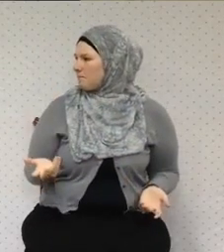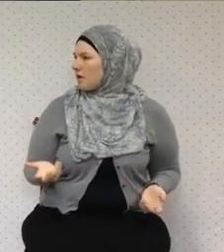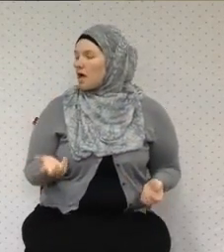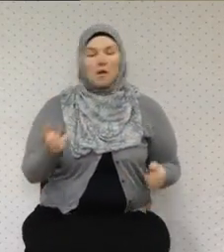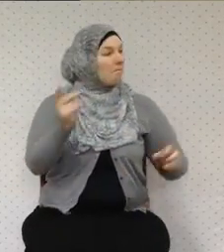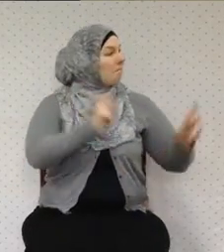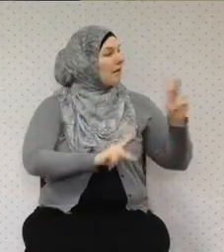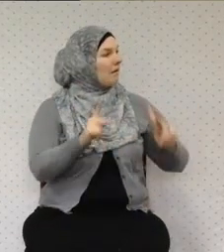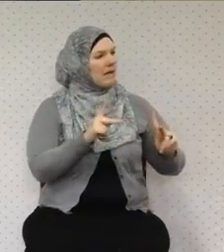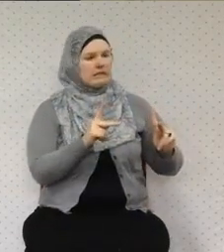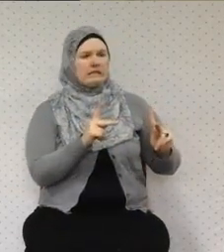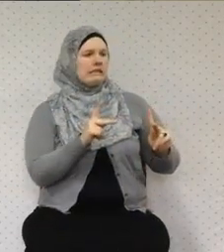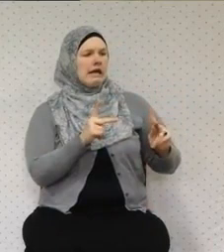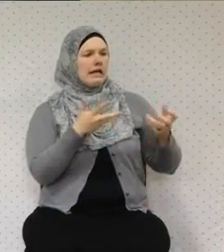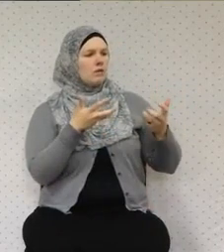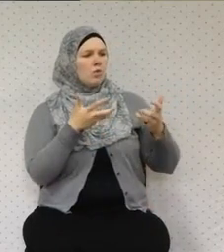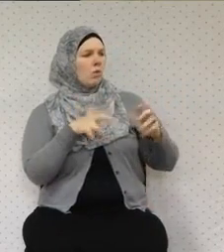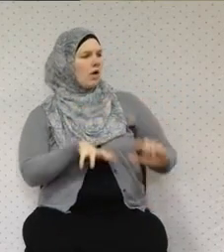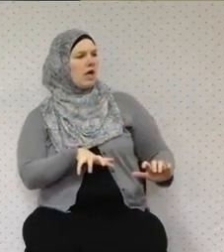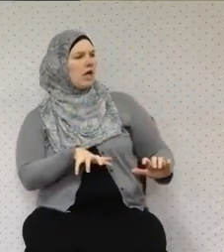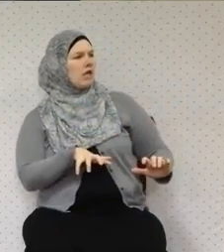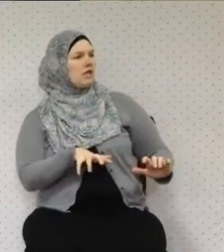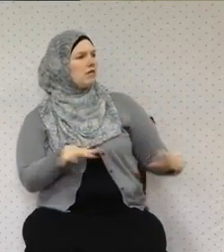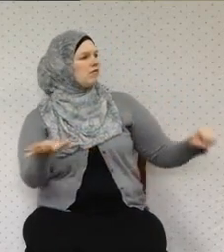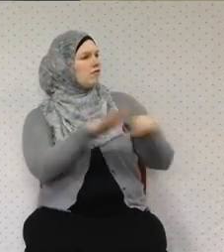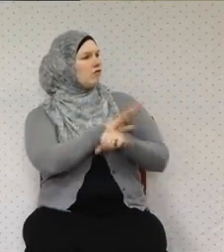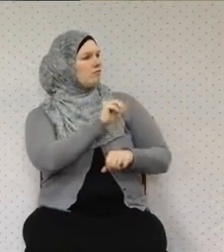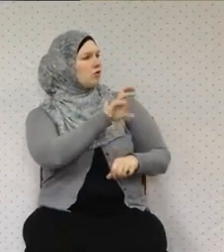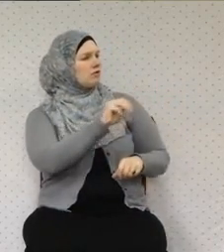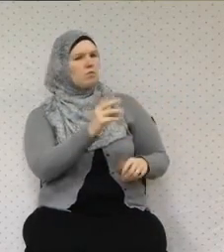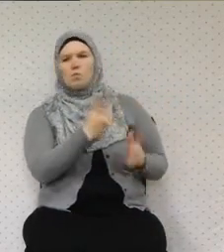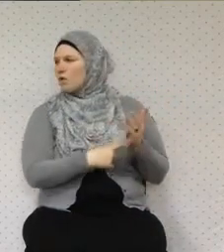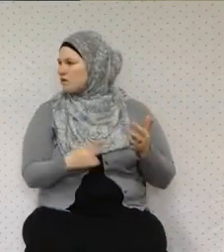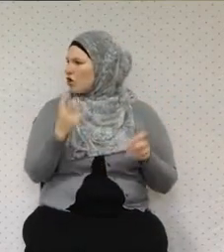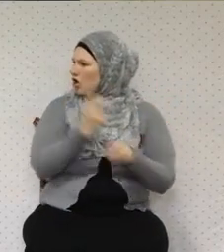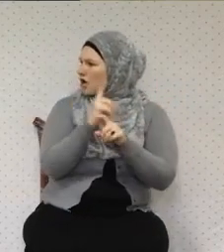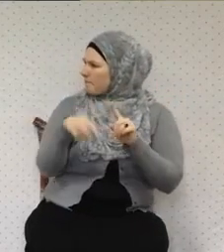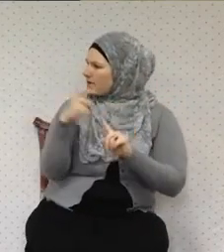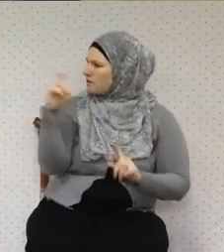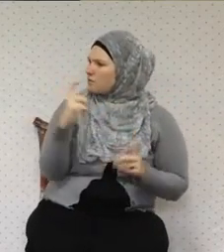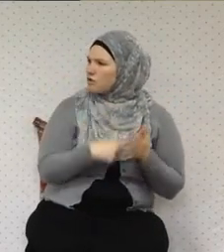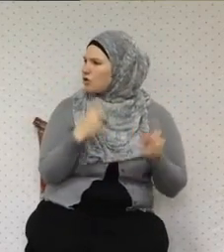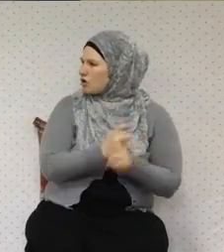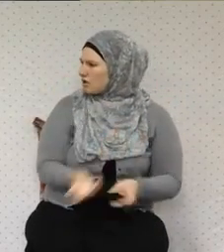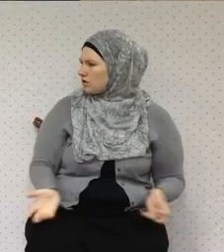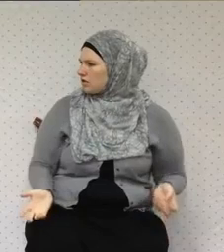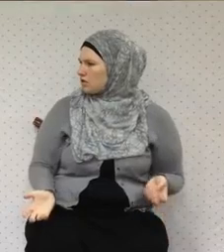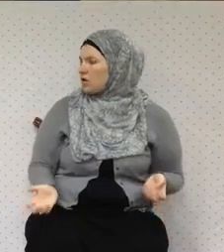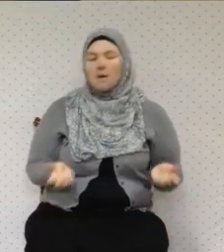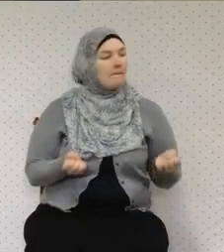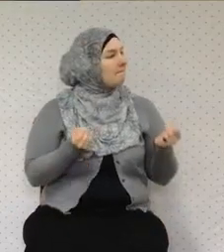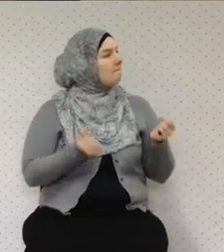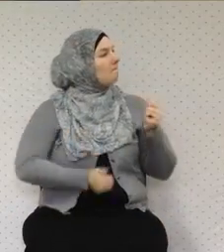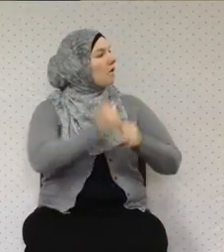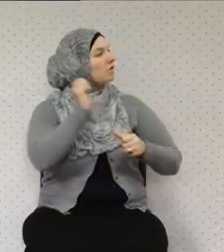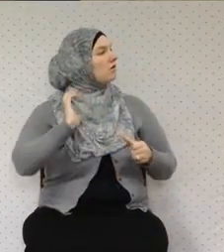a person not want to be a full Muslim? And most of us are